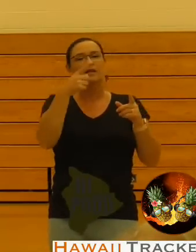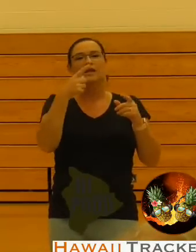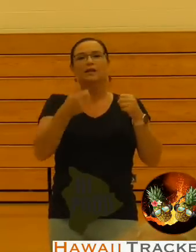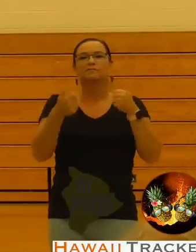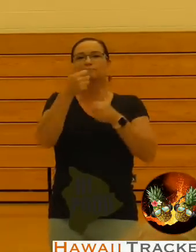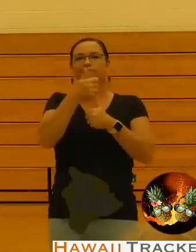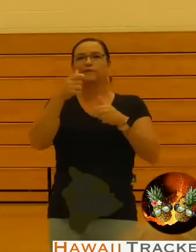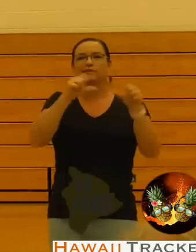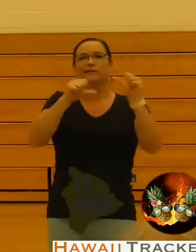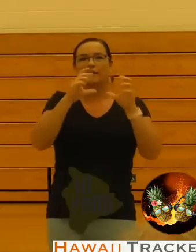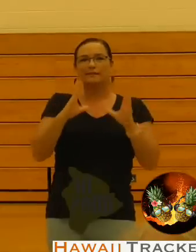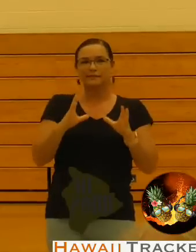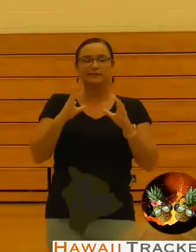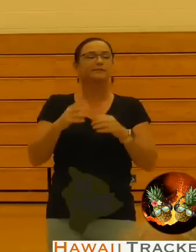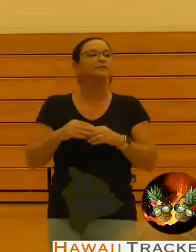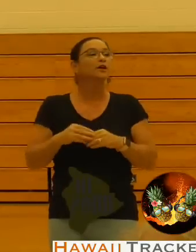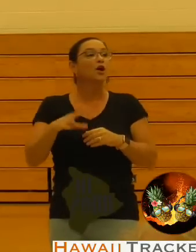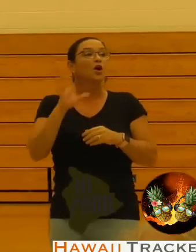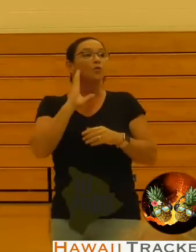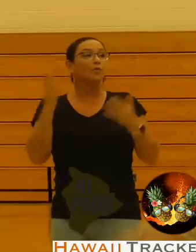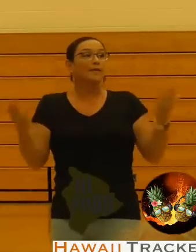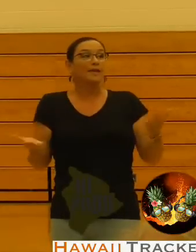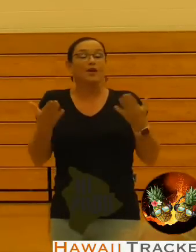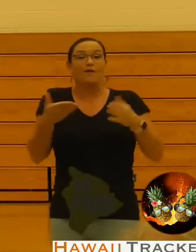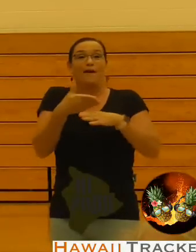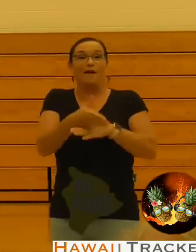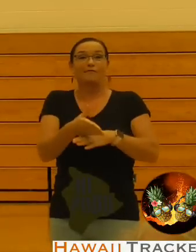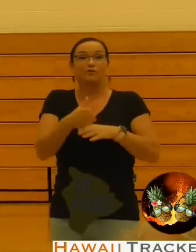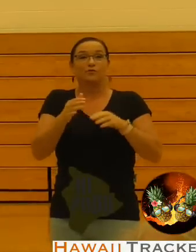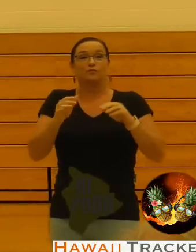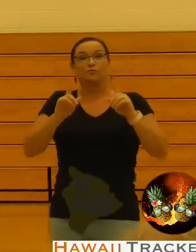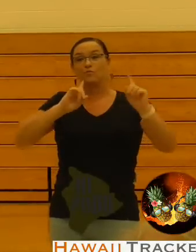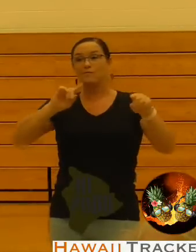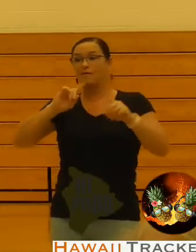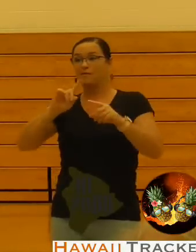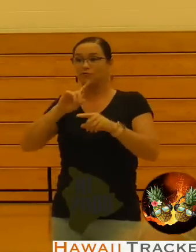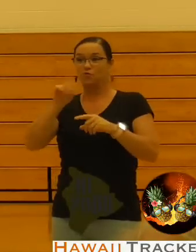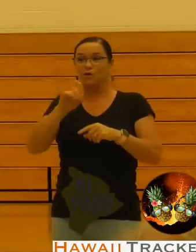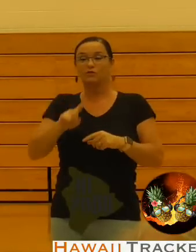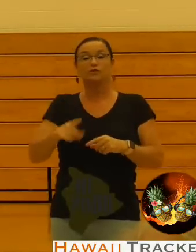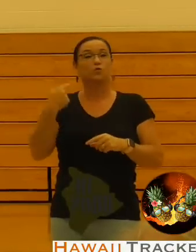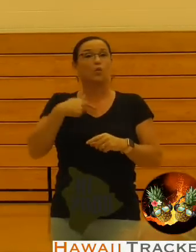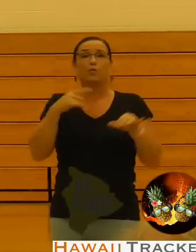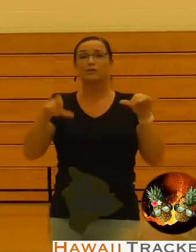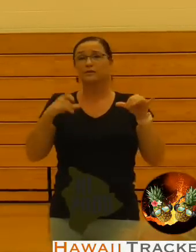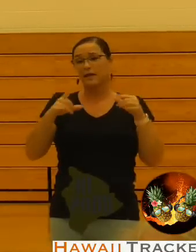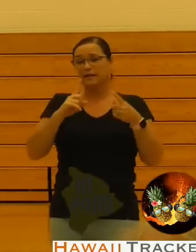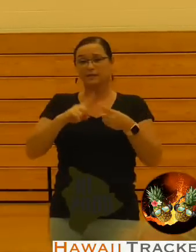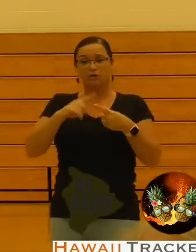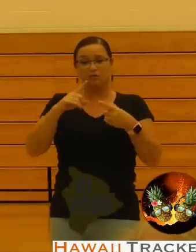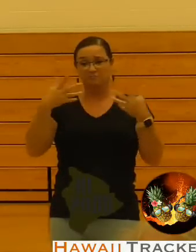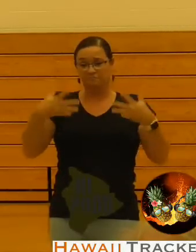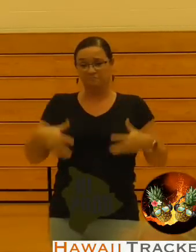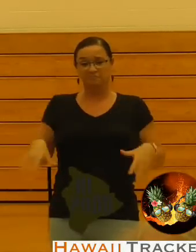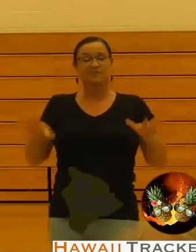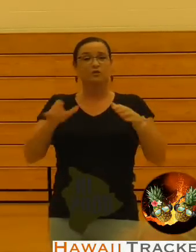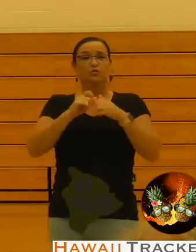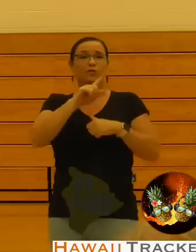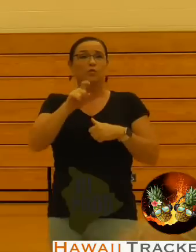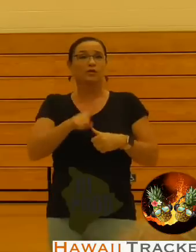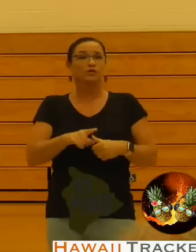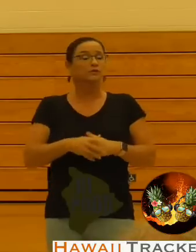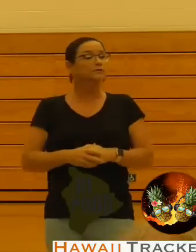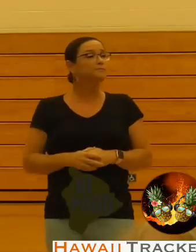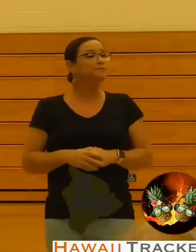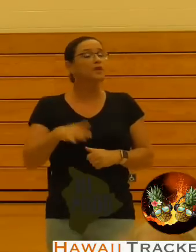corner. We'll all be around afterwards to answer your questions, so we'll stay as long as people have questions. So you're welcome to come up. And